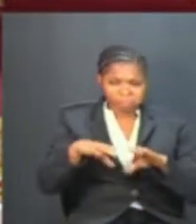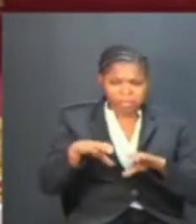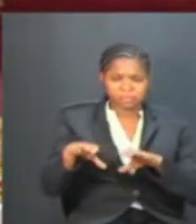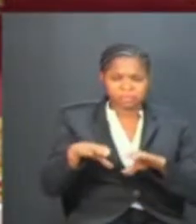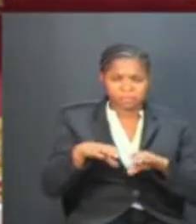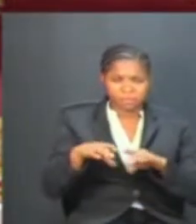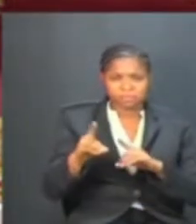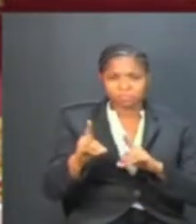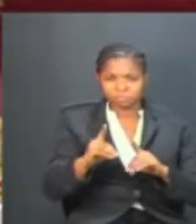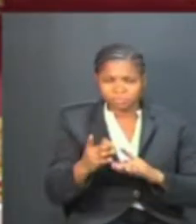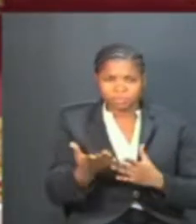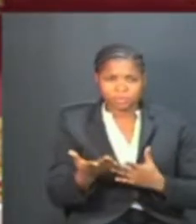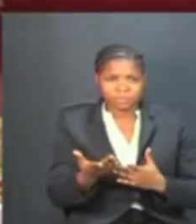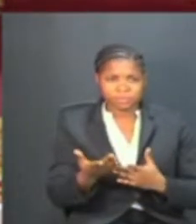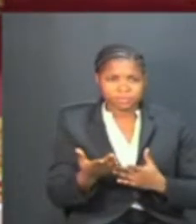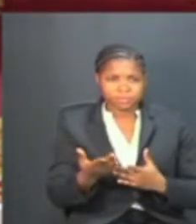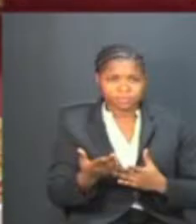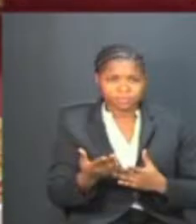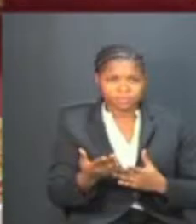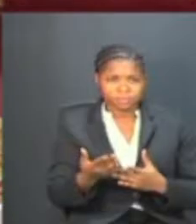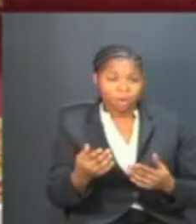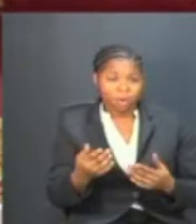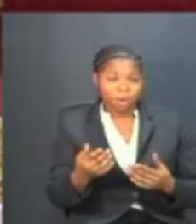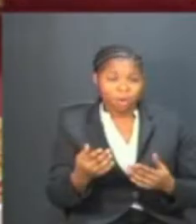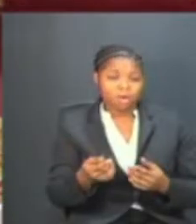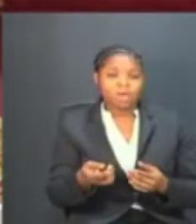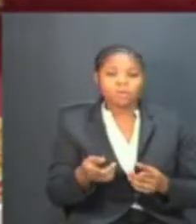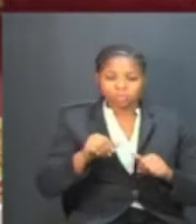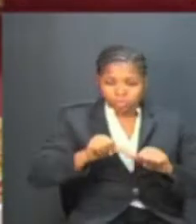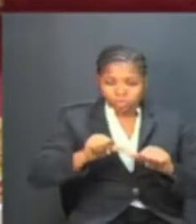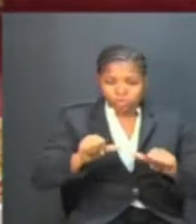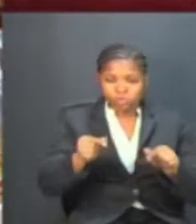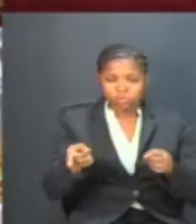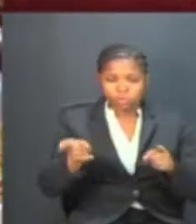interventions will be carried out when funds become available.